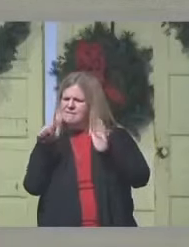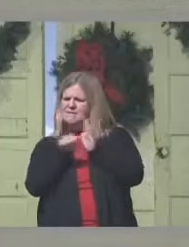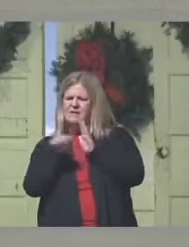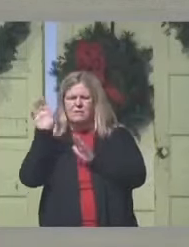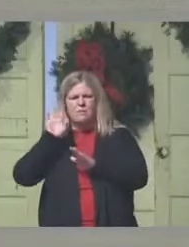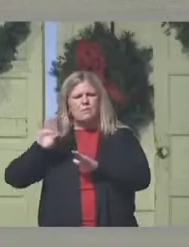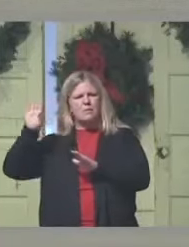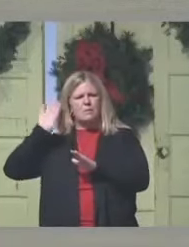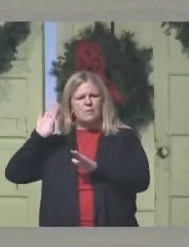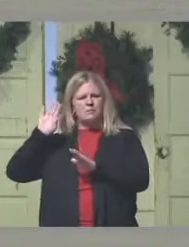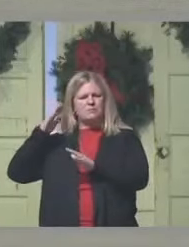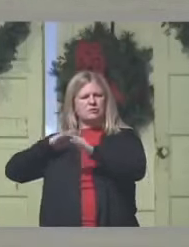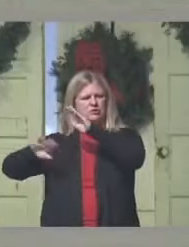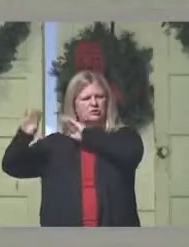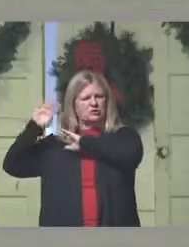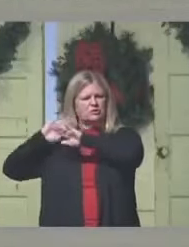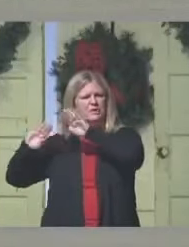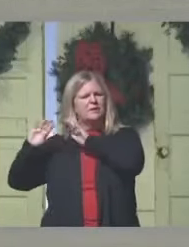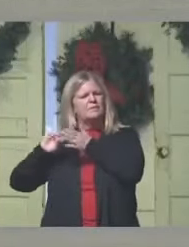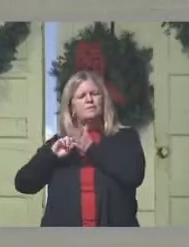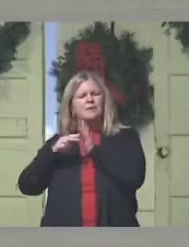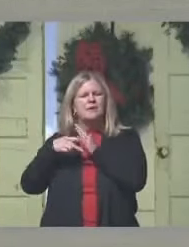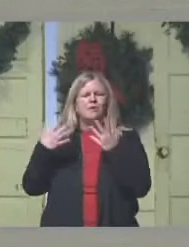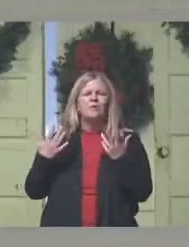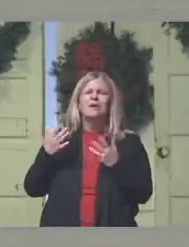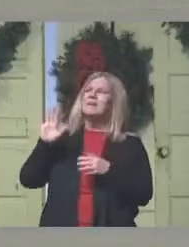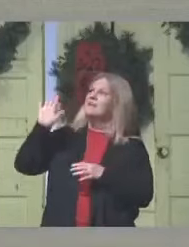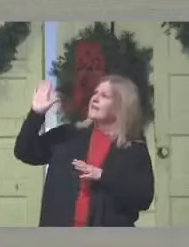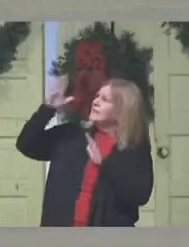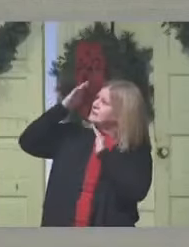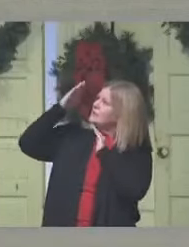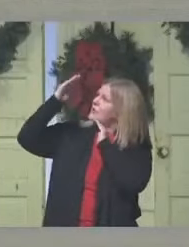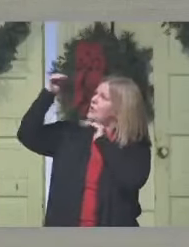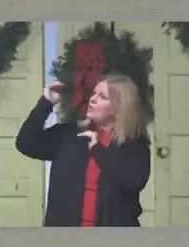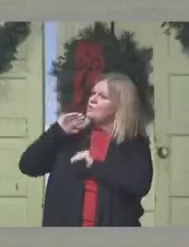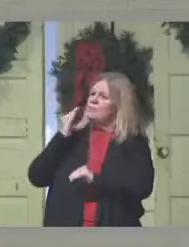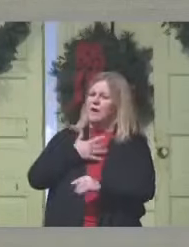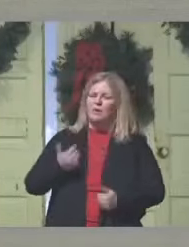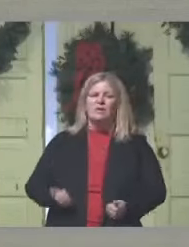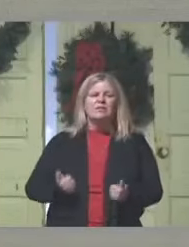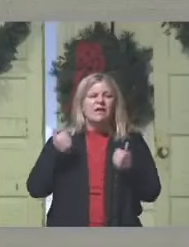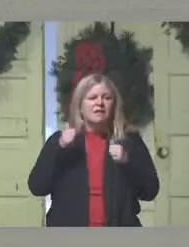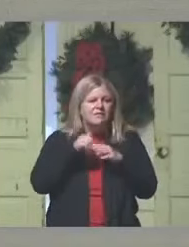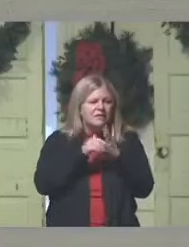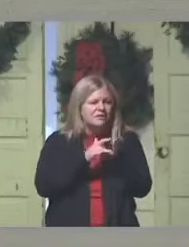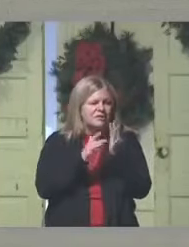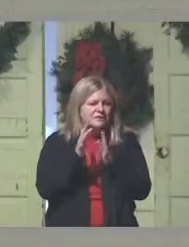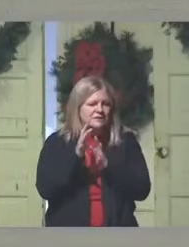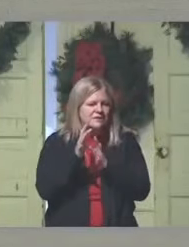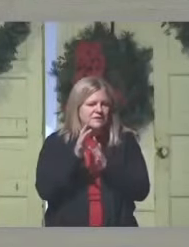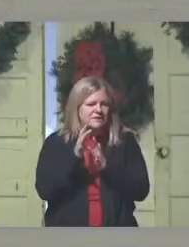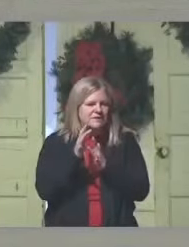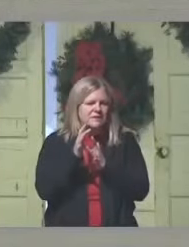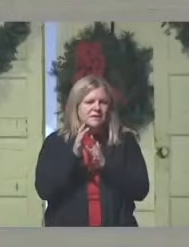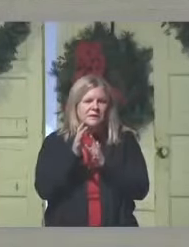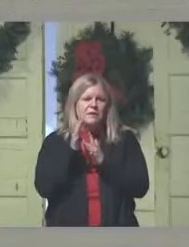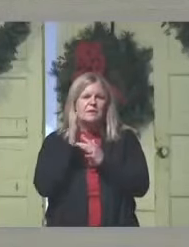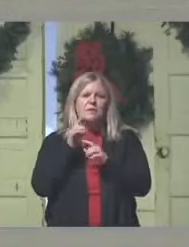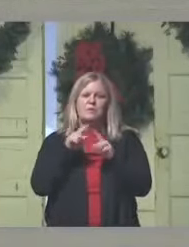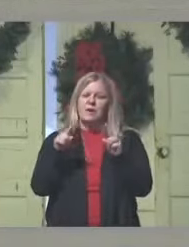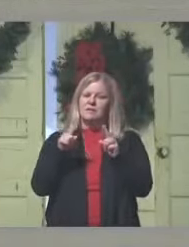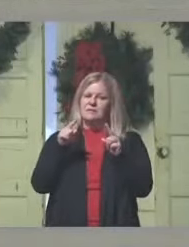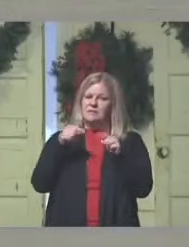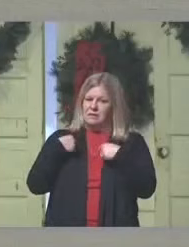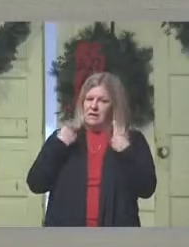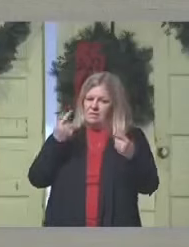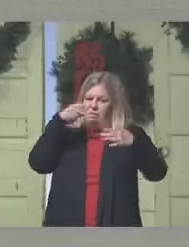and generations refers to God's hope for our lives in Jesus, yet to come as